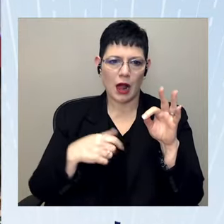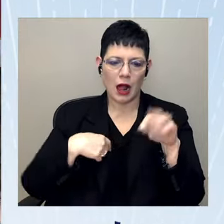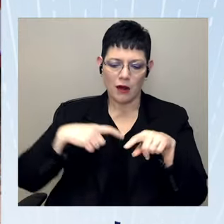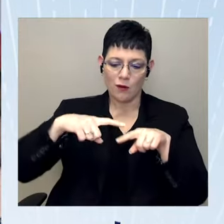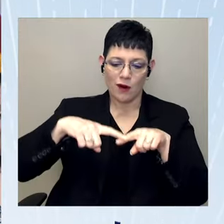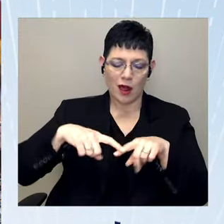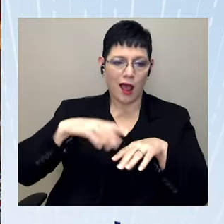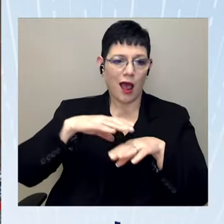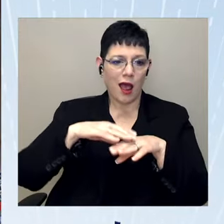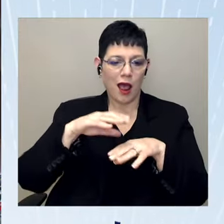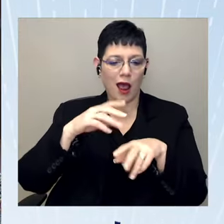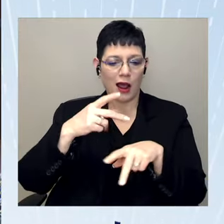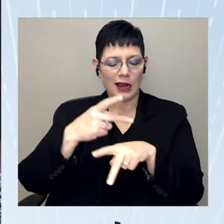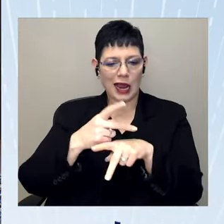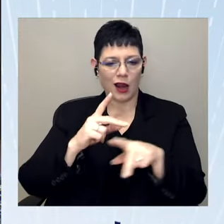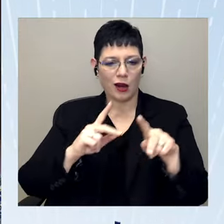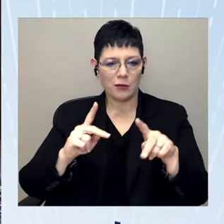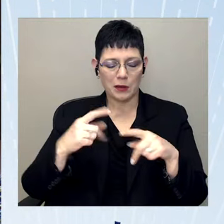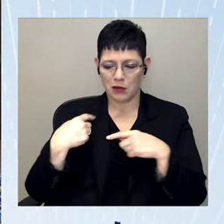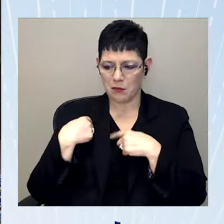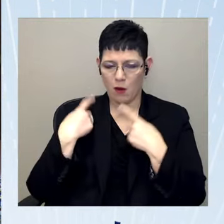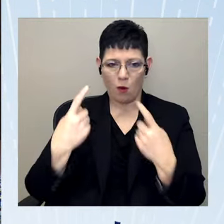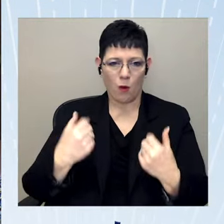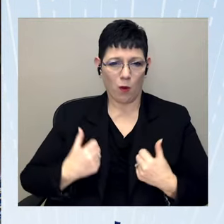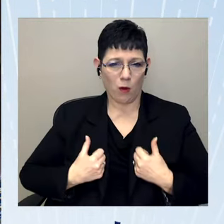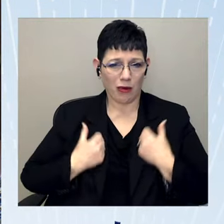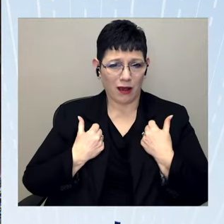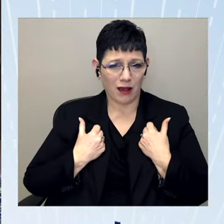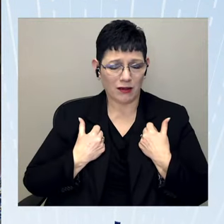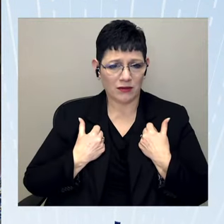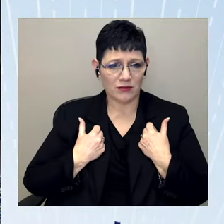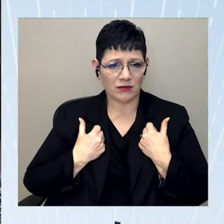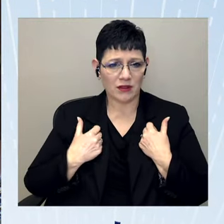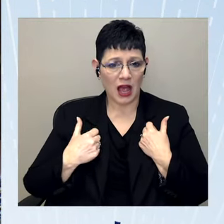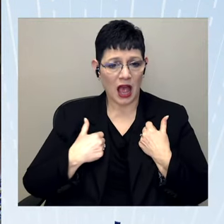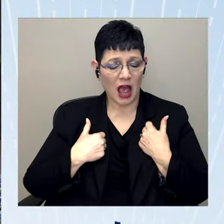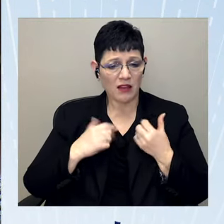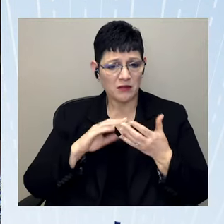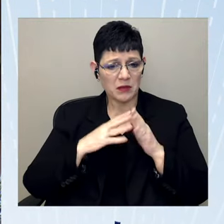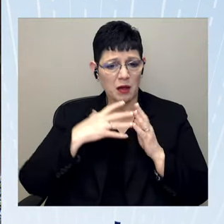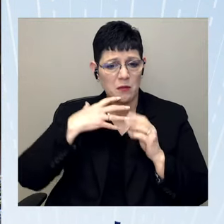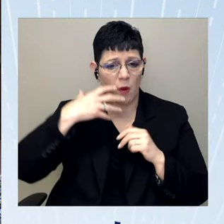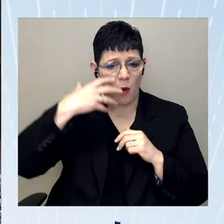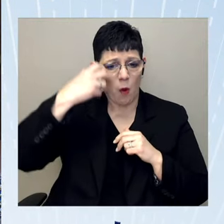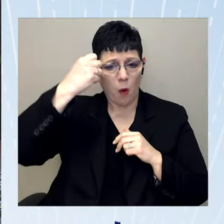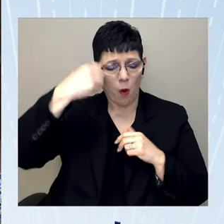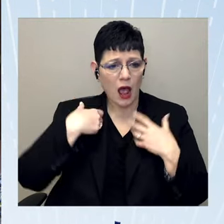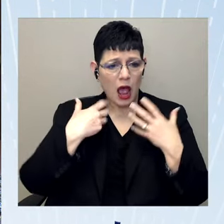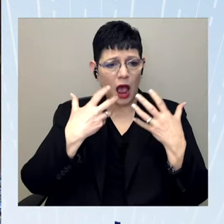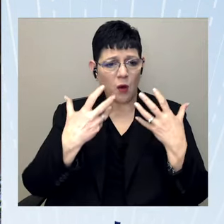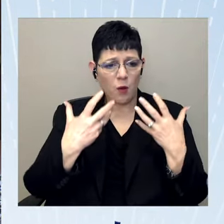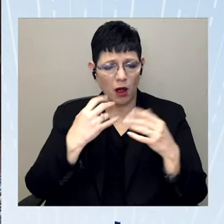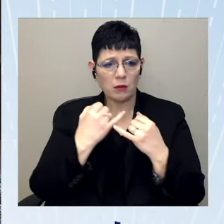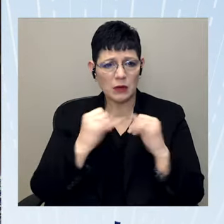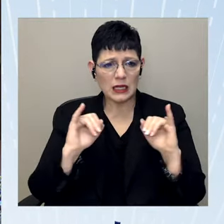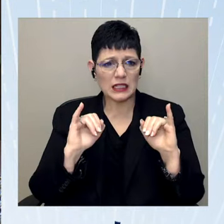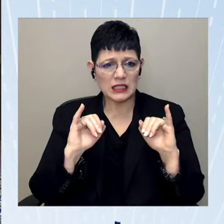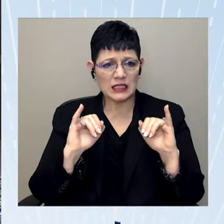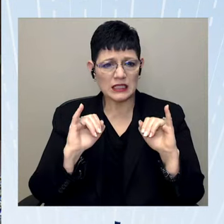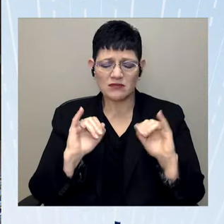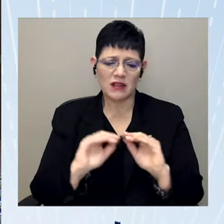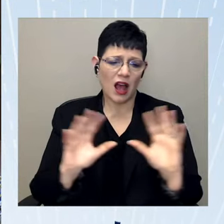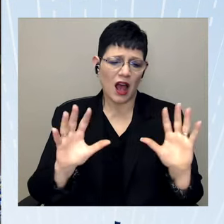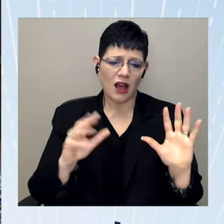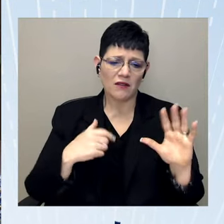my entire life. As I have grown older, and as much as I have wanted to be independent, it is obvious that I depend